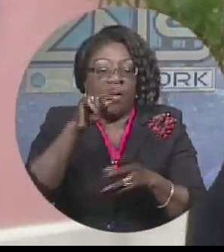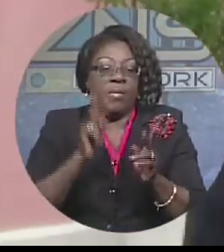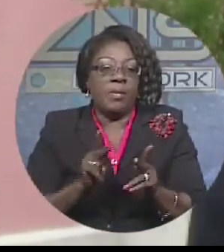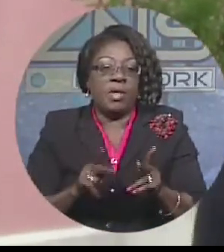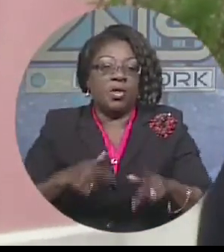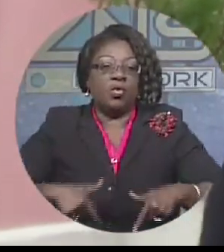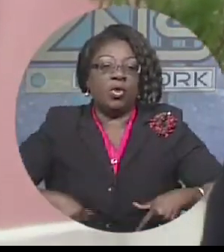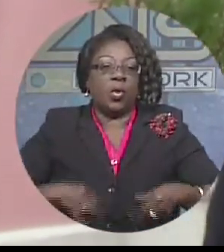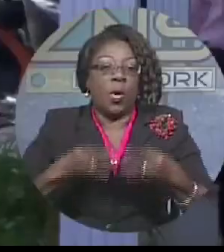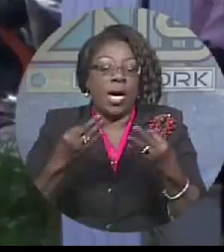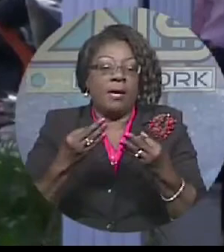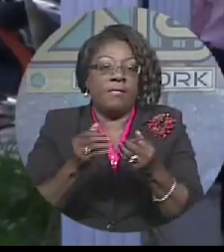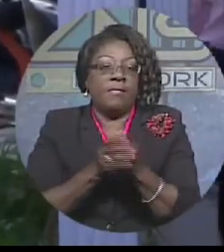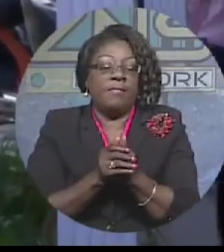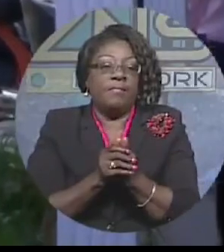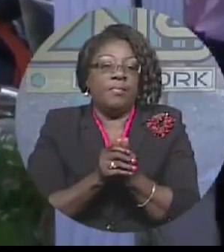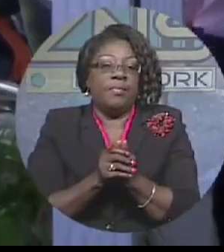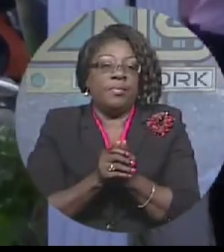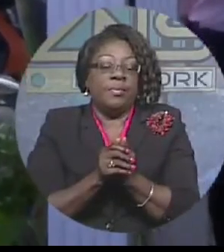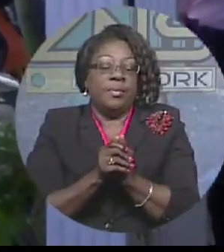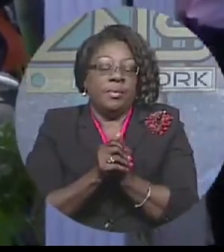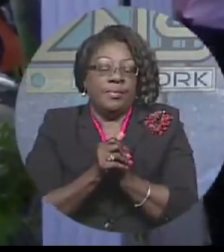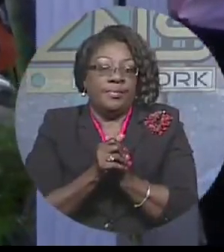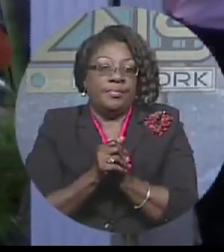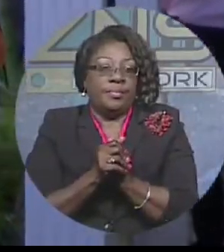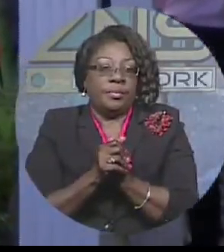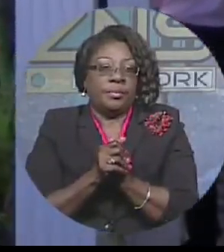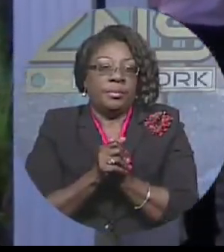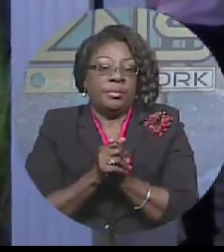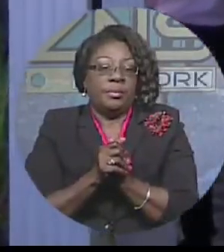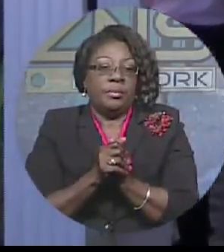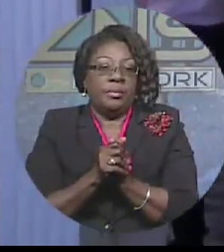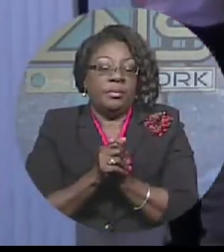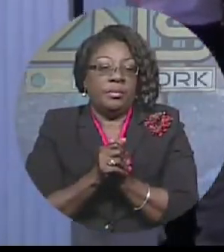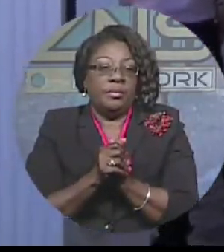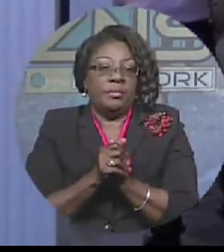survive. That would be counterproductive. Janina Well Ferguson, ZNS Network News.